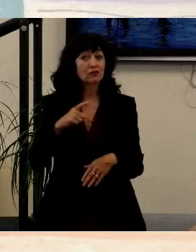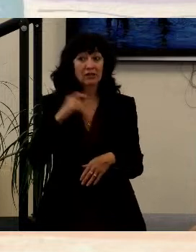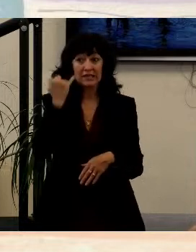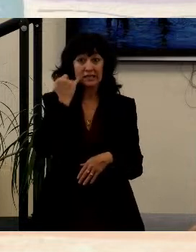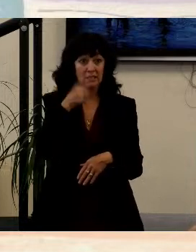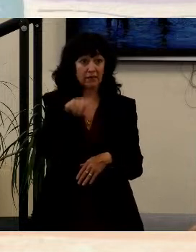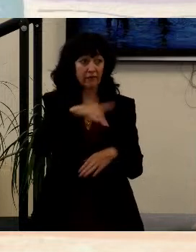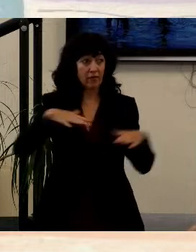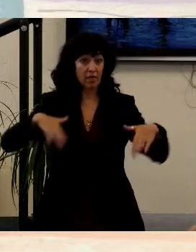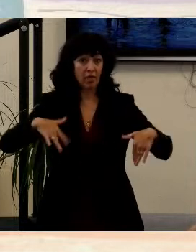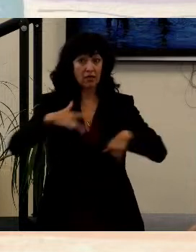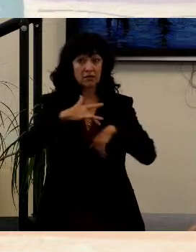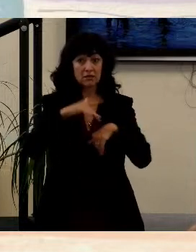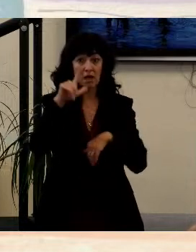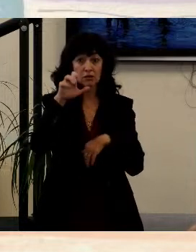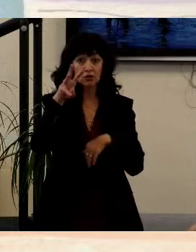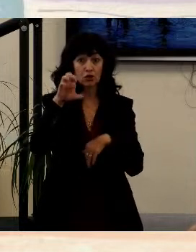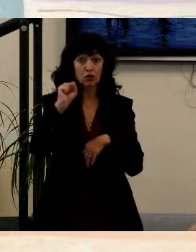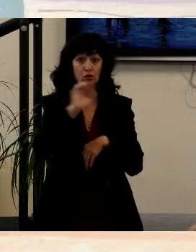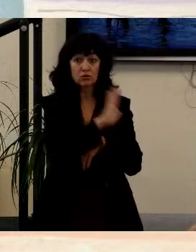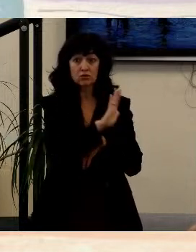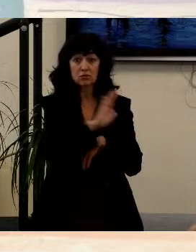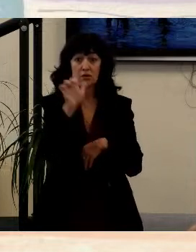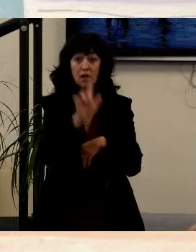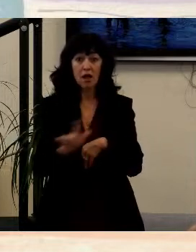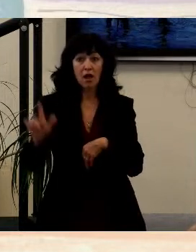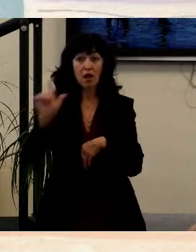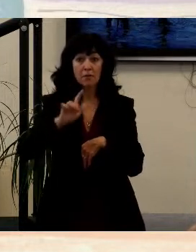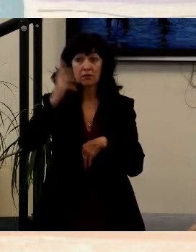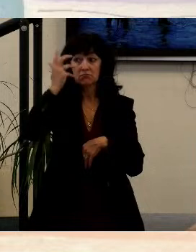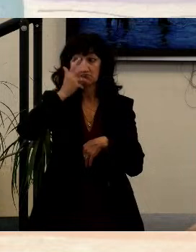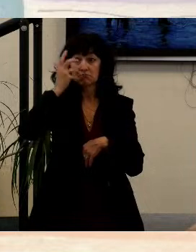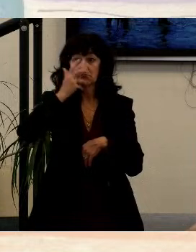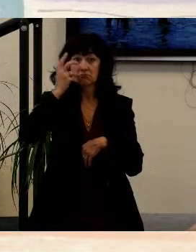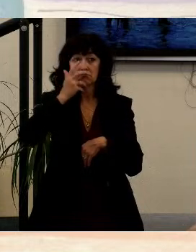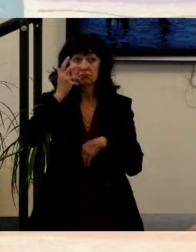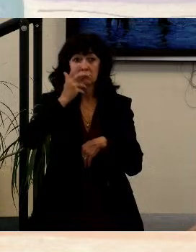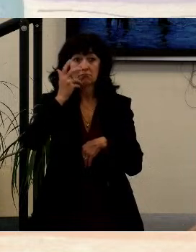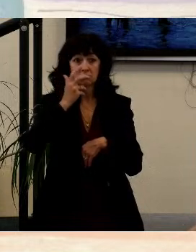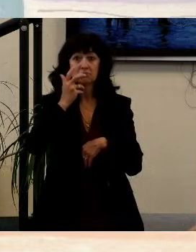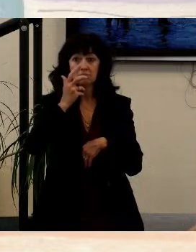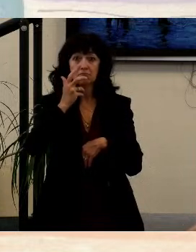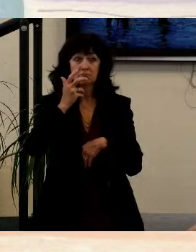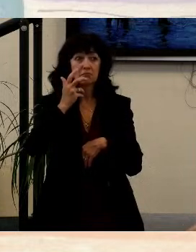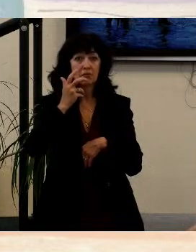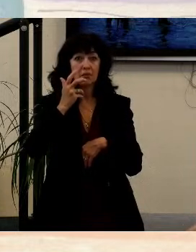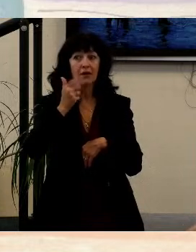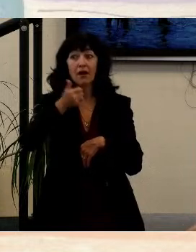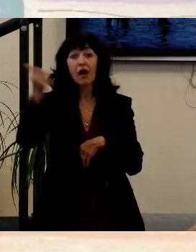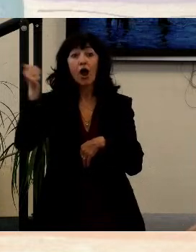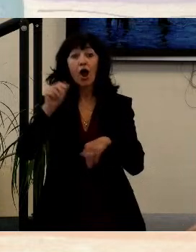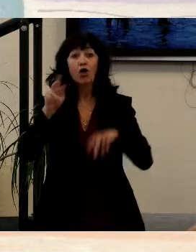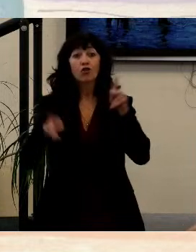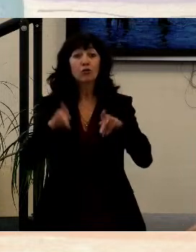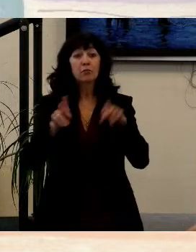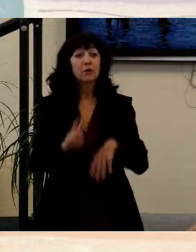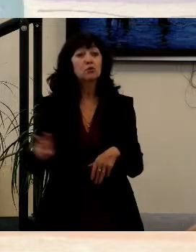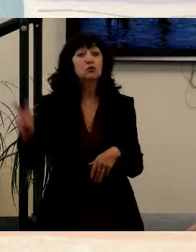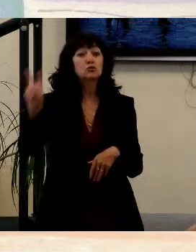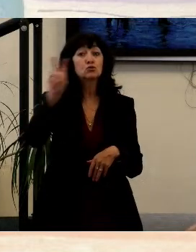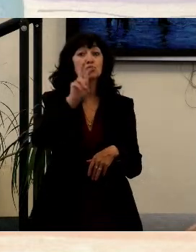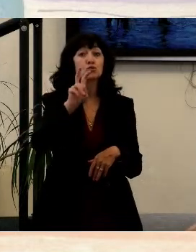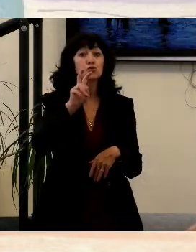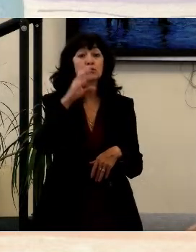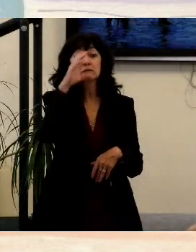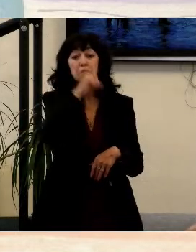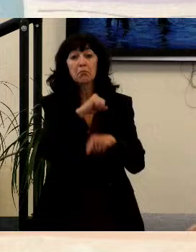go. And they were really anticipating, I don't think it's on the tour, but I'm telling you, they were anticipating getting a